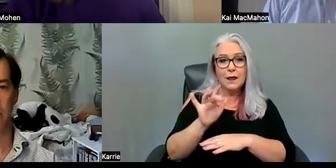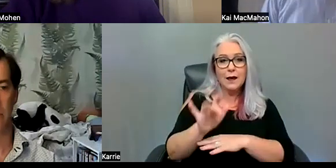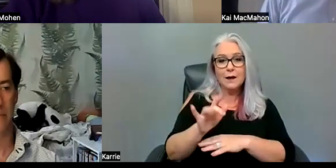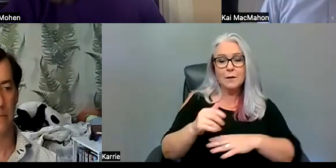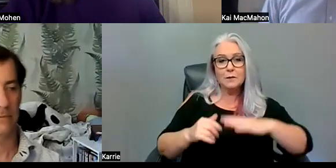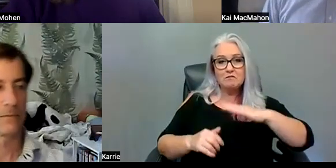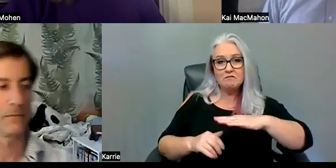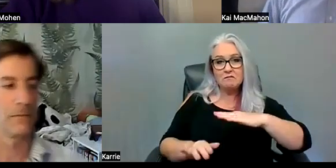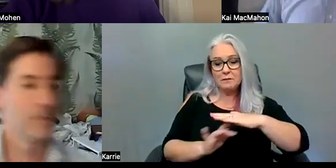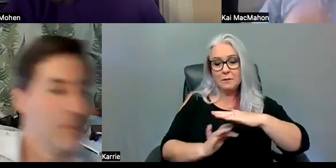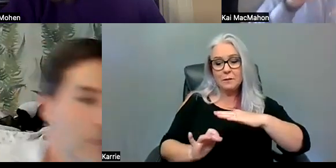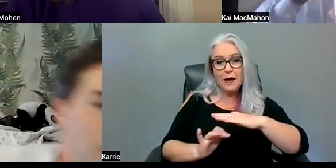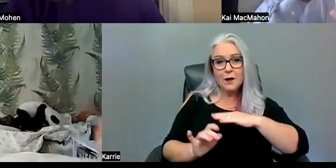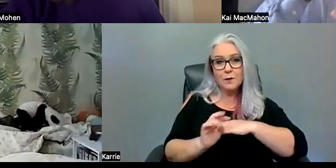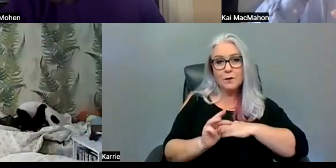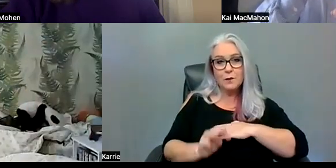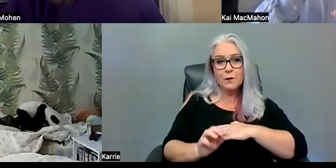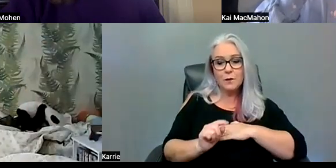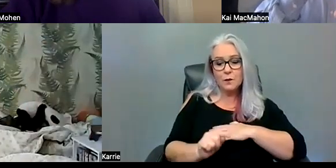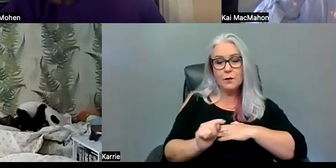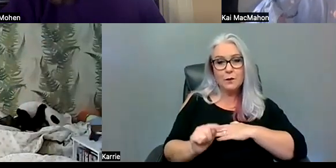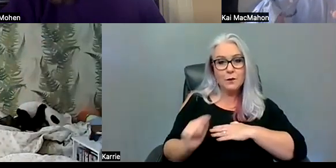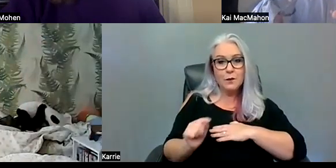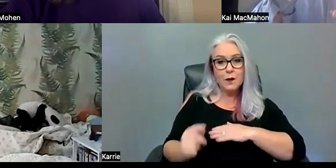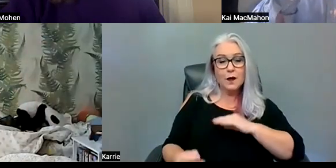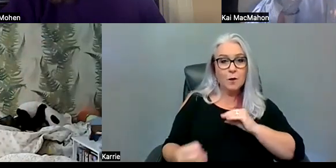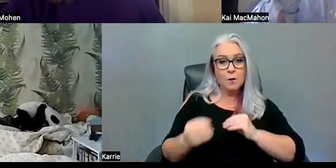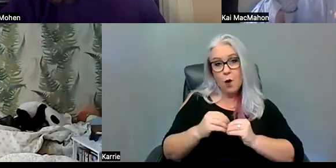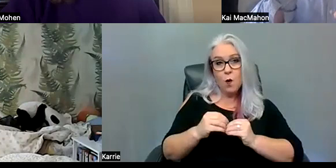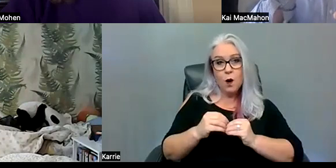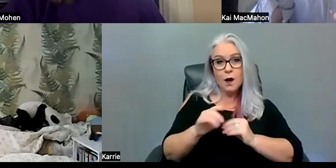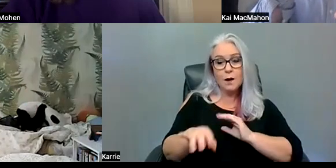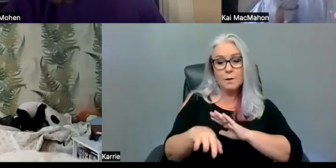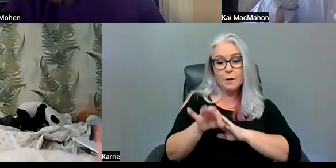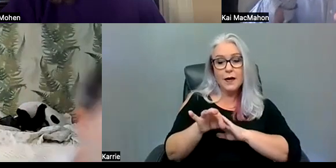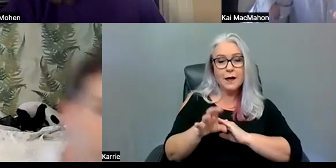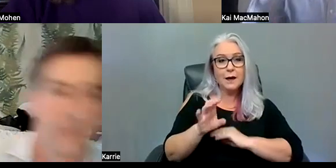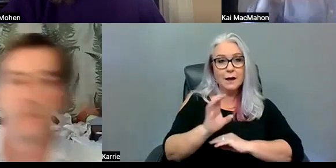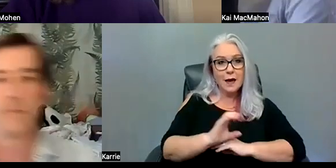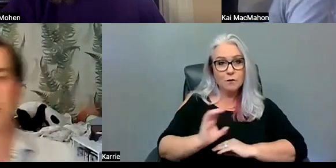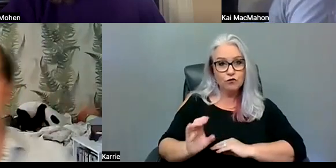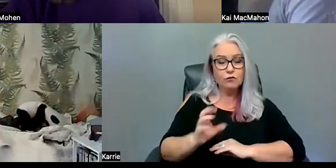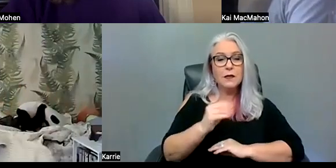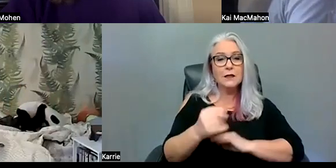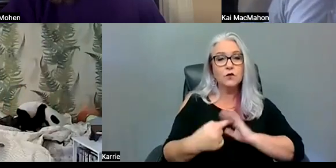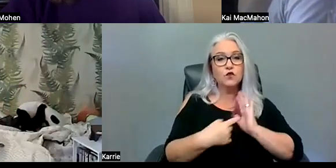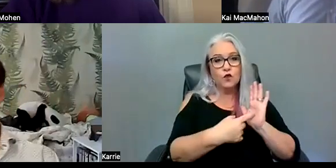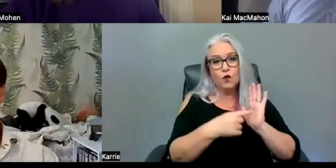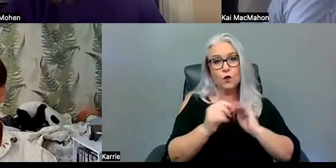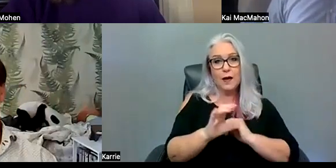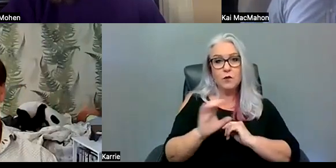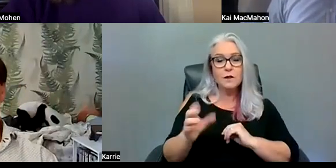the bottom of your screen labeled More, choose Captions, and then Show Captions. I welcome the